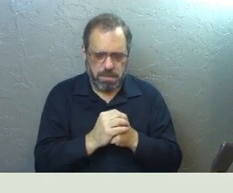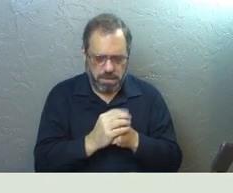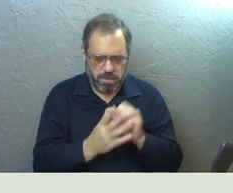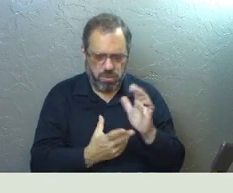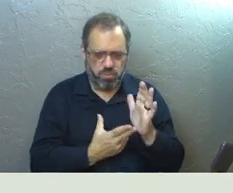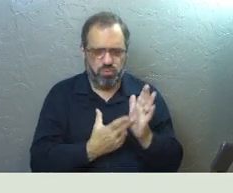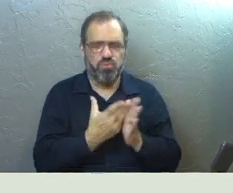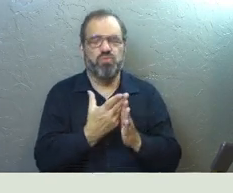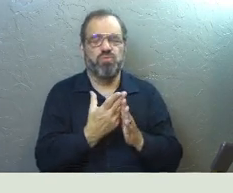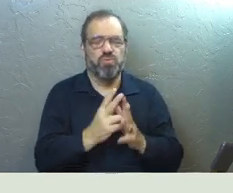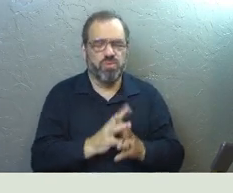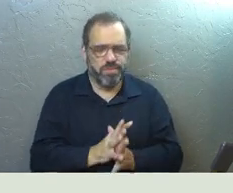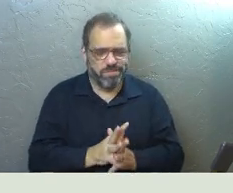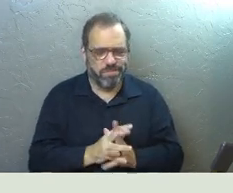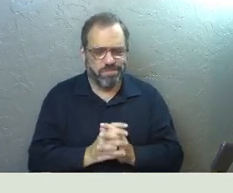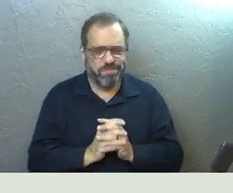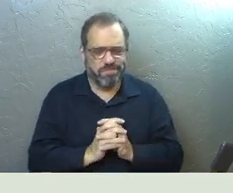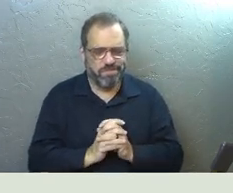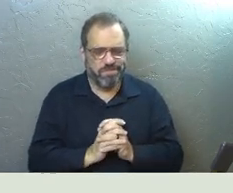truth.